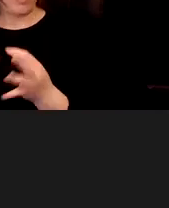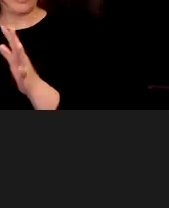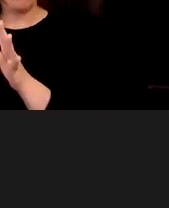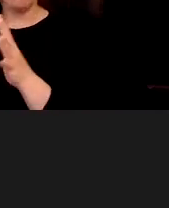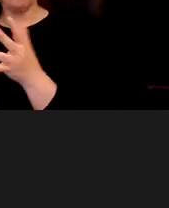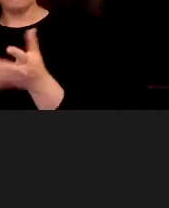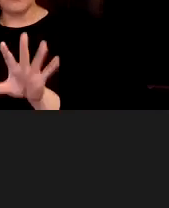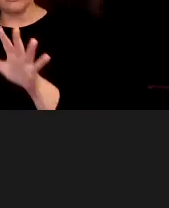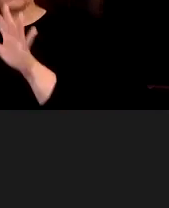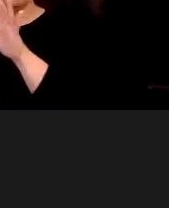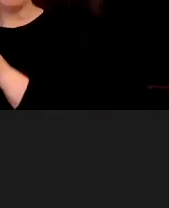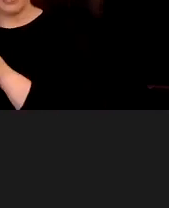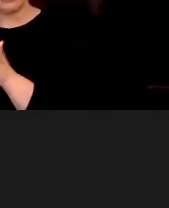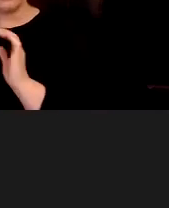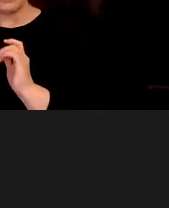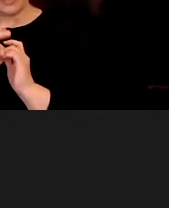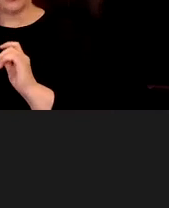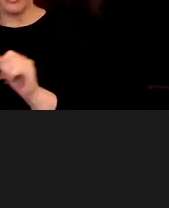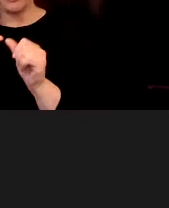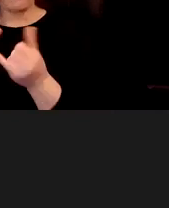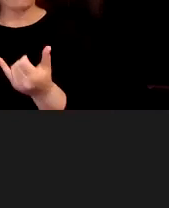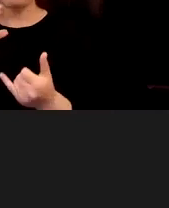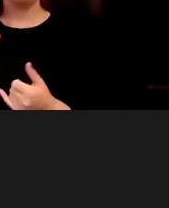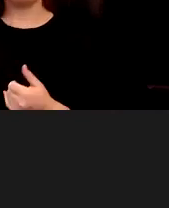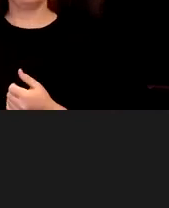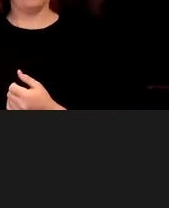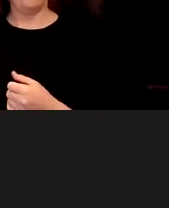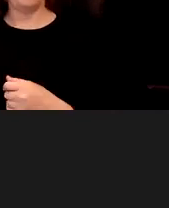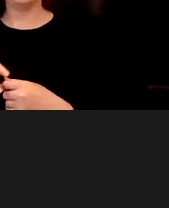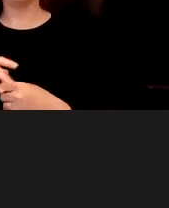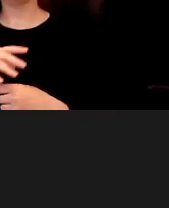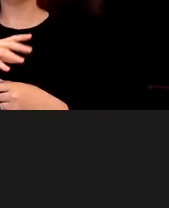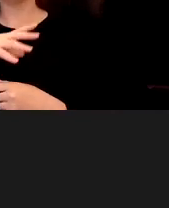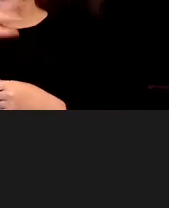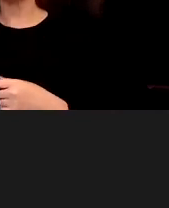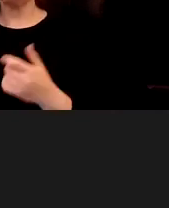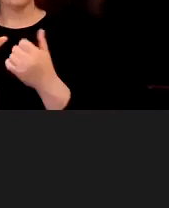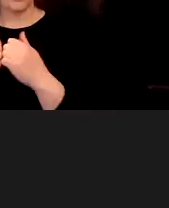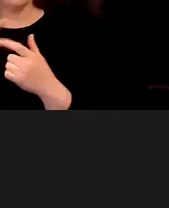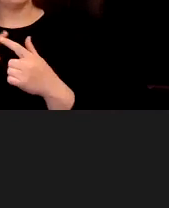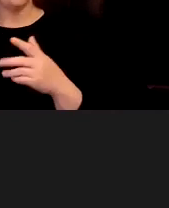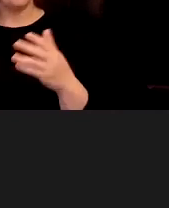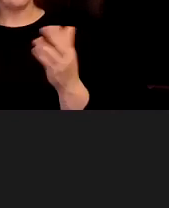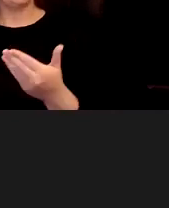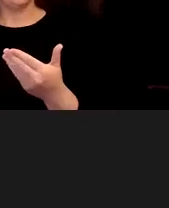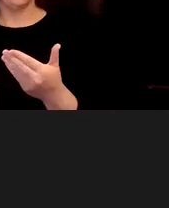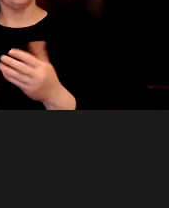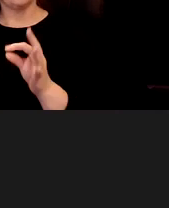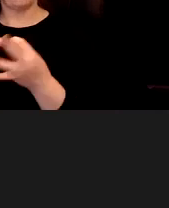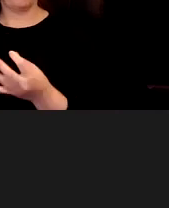agency or if they have not yet chosen a DHH agency, and how to introduce them to their options.